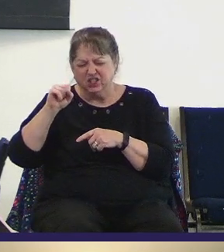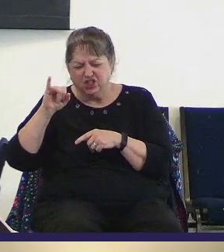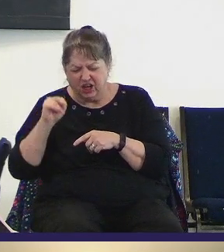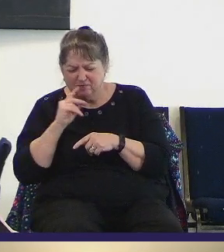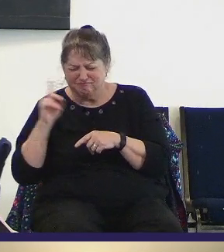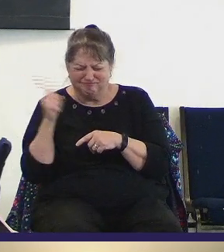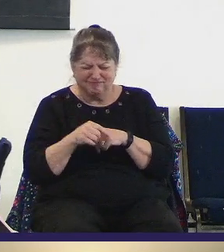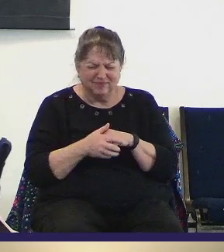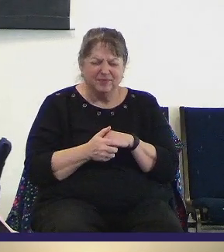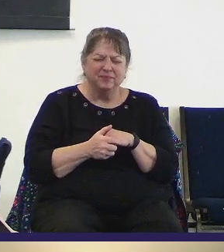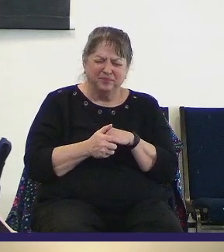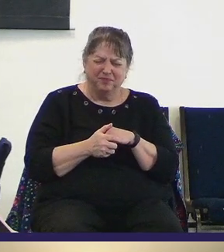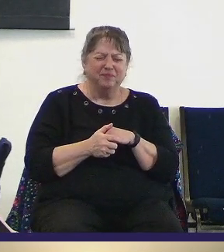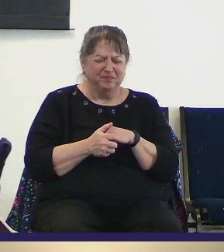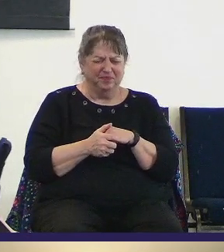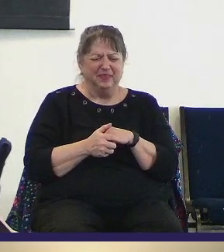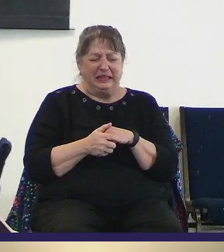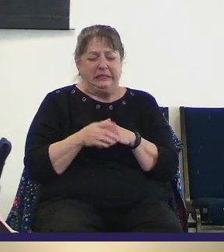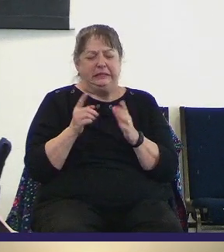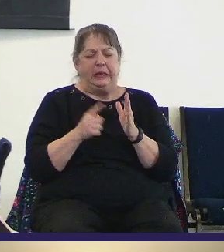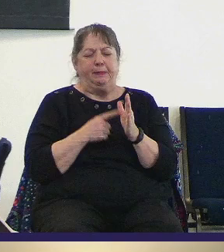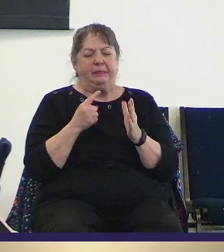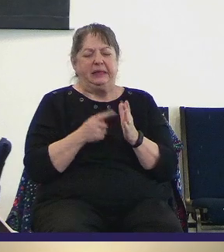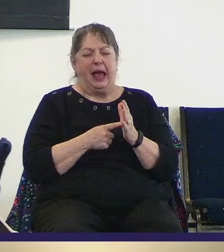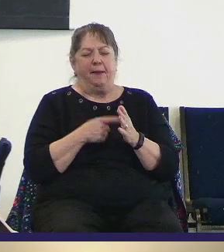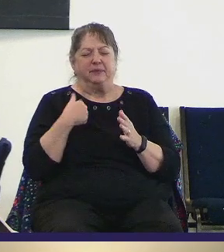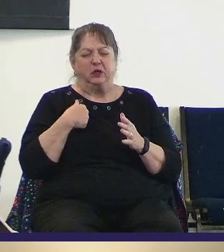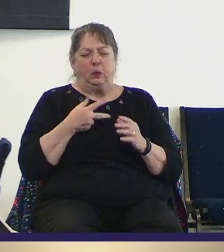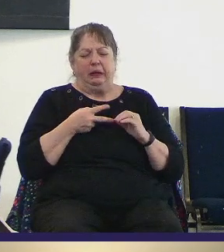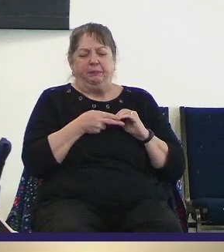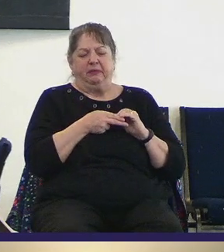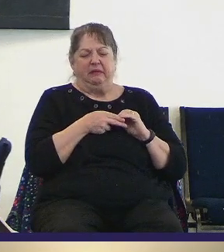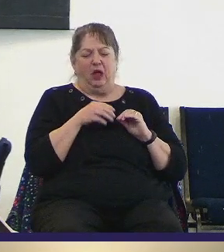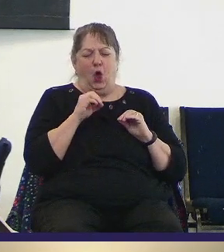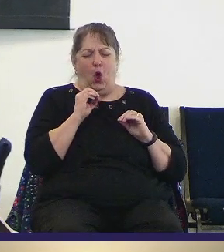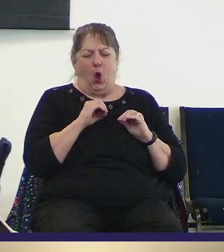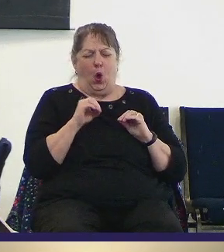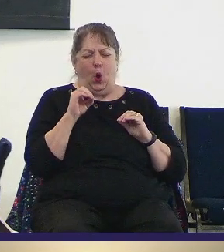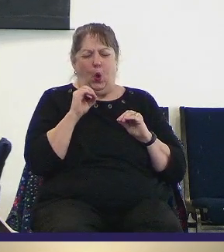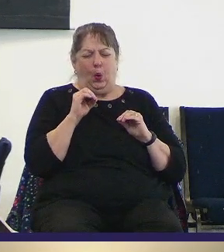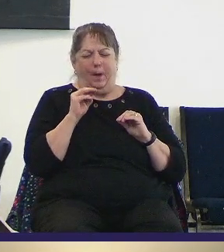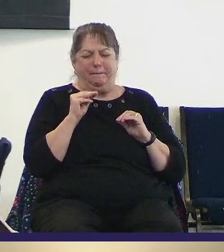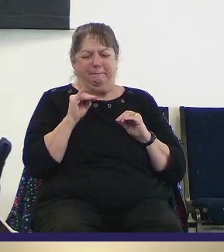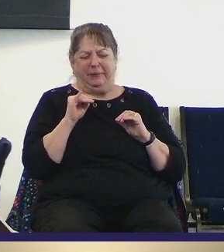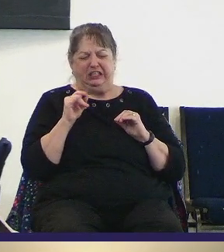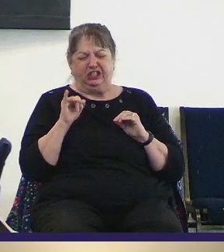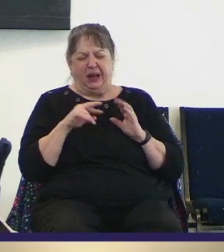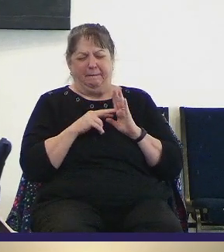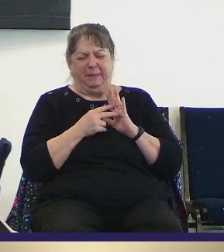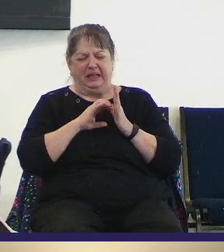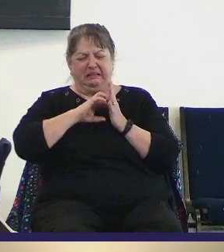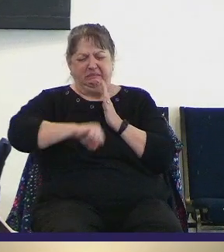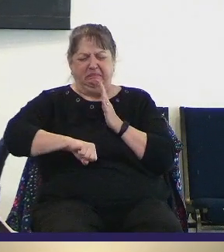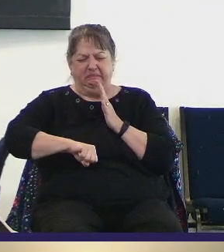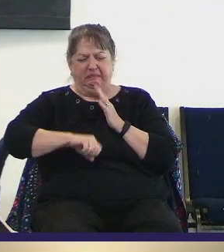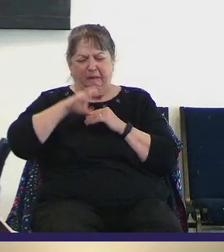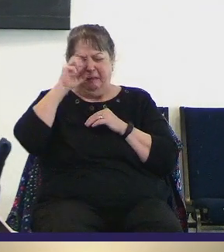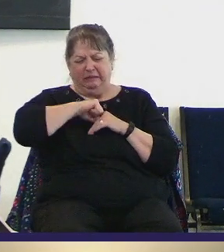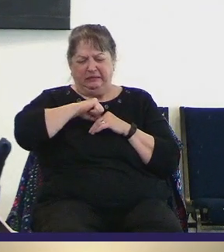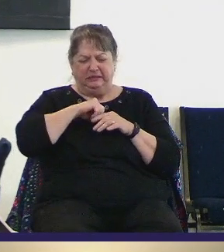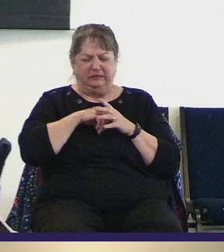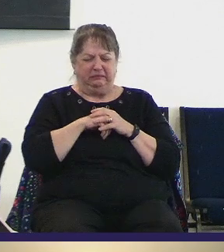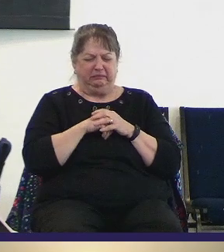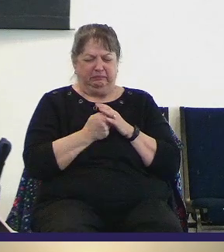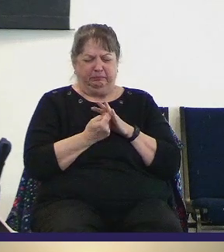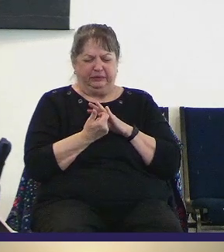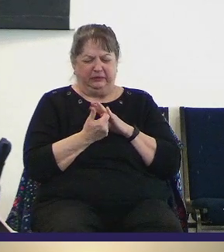it might seem like the great omission sometimes, but it is the great commission. Help us to invite this teaching from your word,